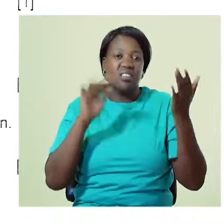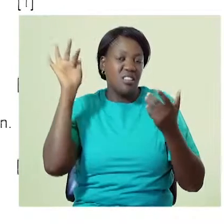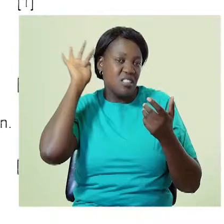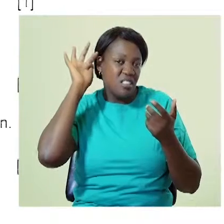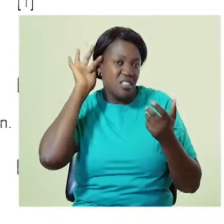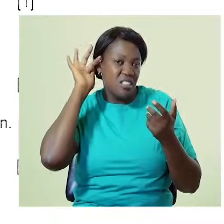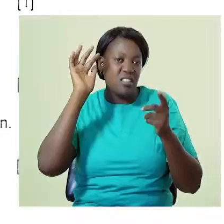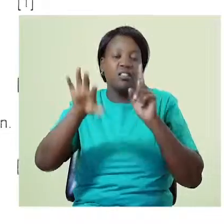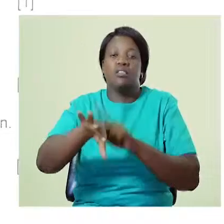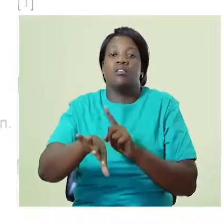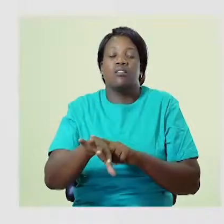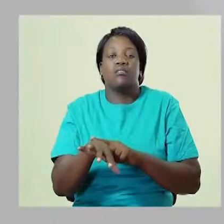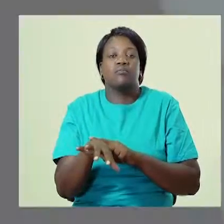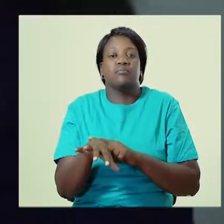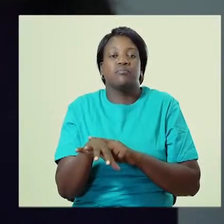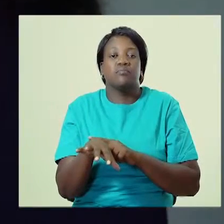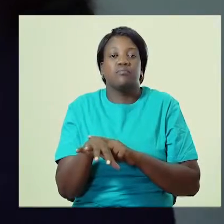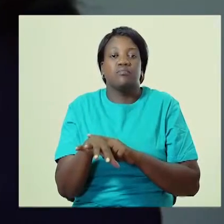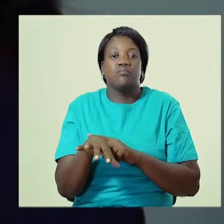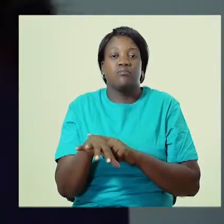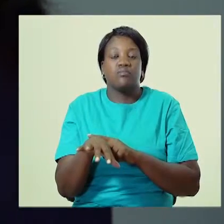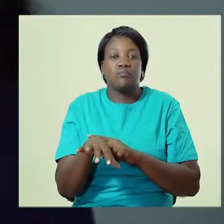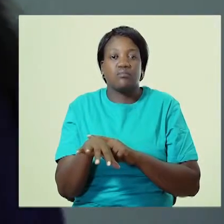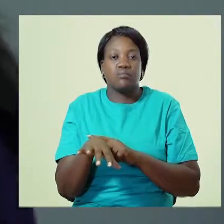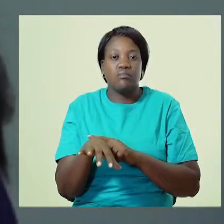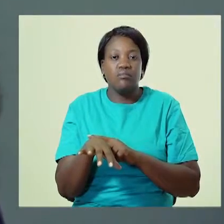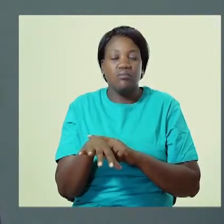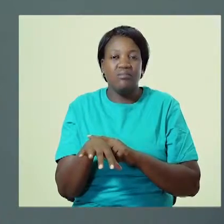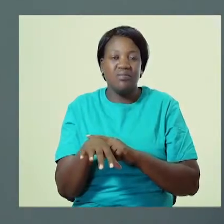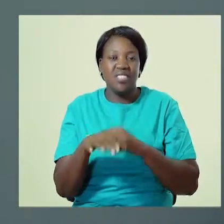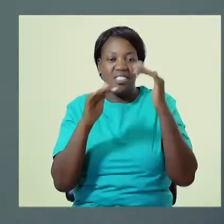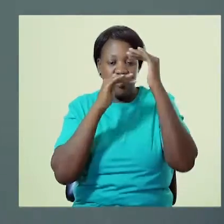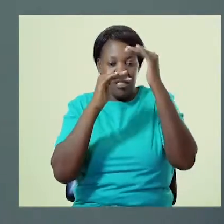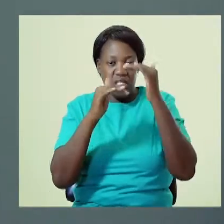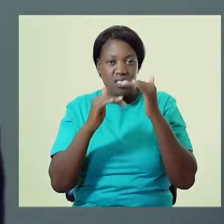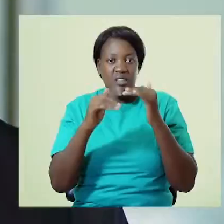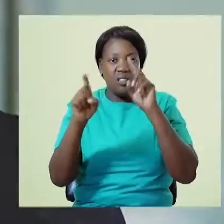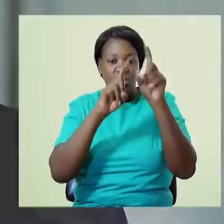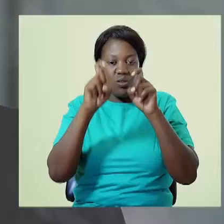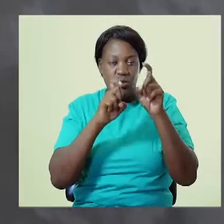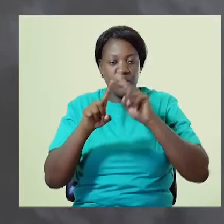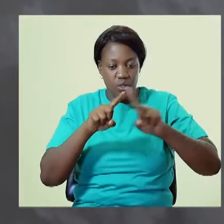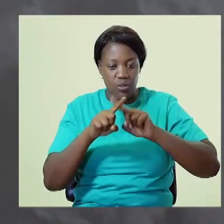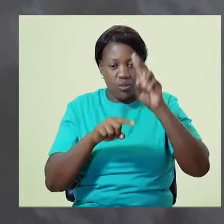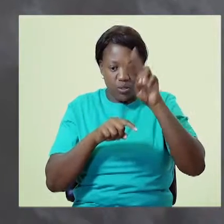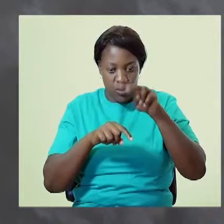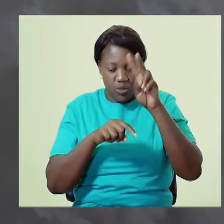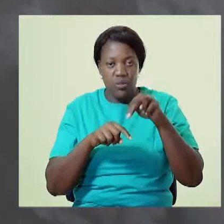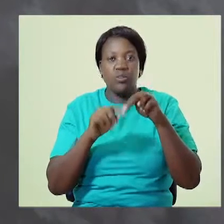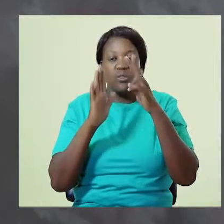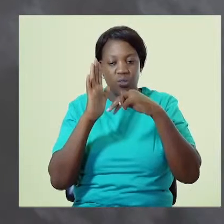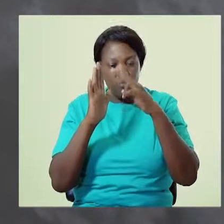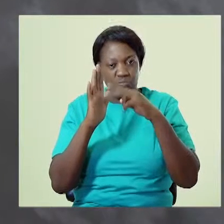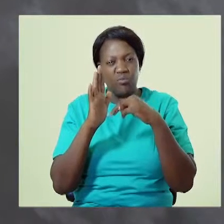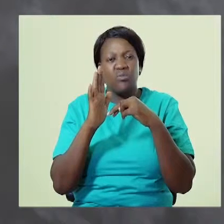listen out for a time. You should first glance to the set of questions for which you will be listening, then read the